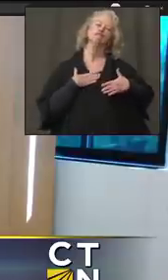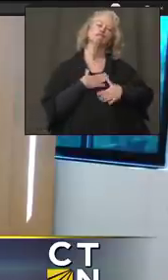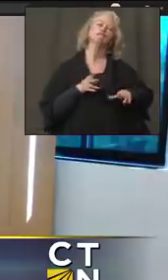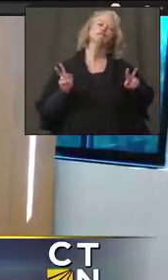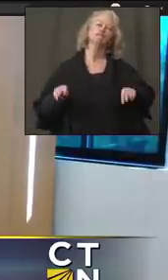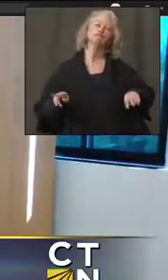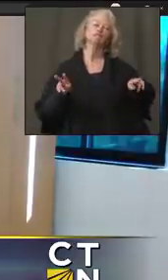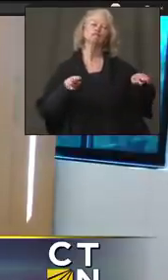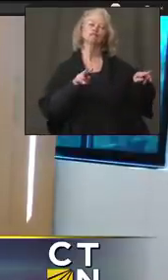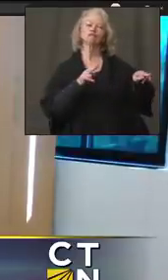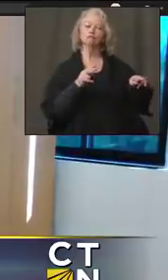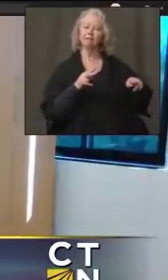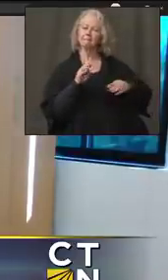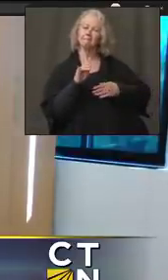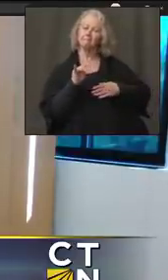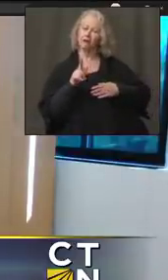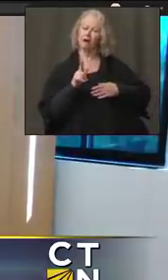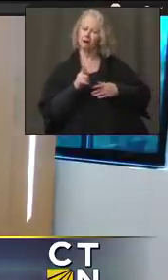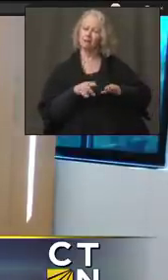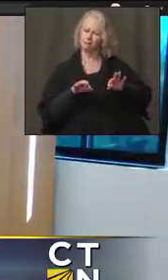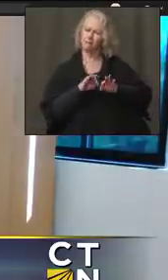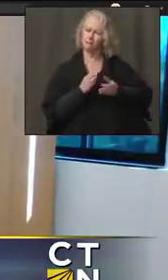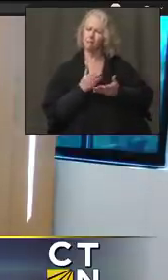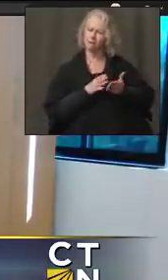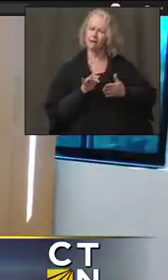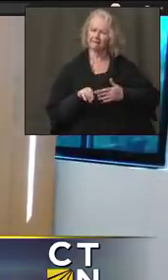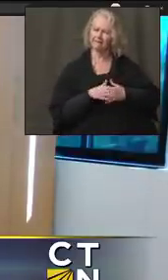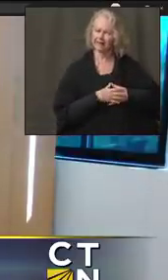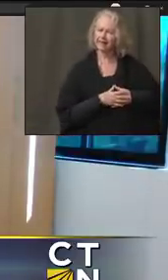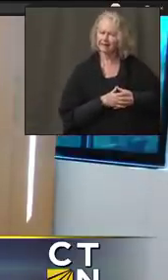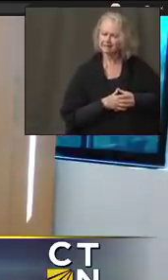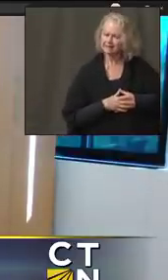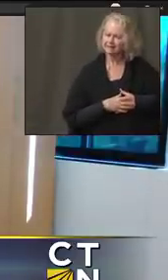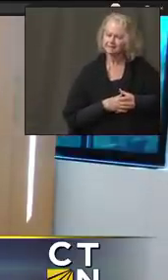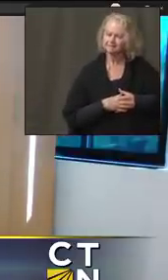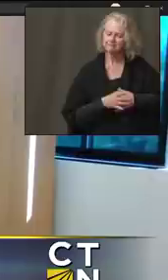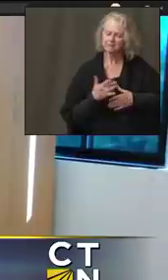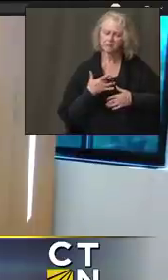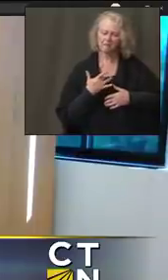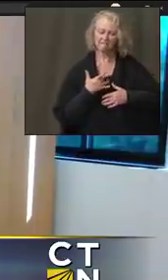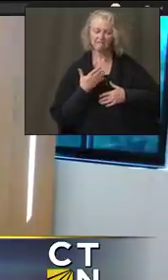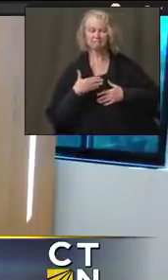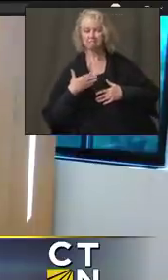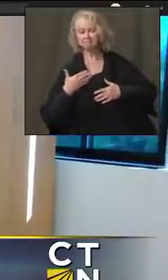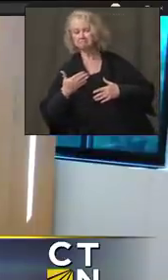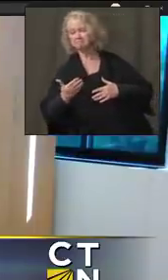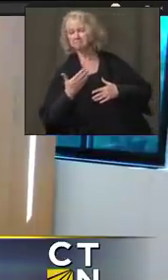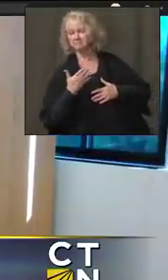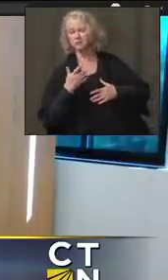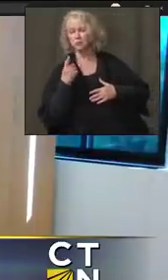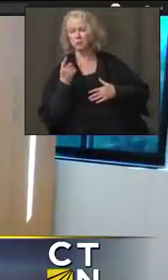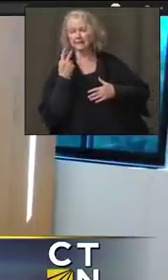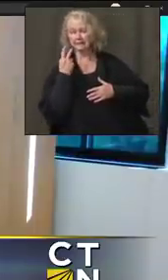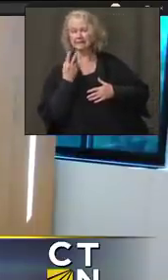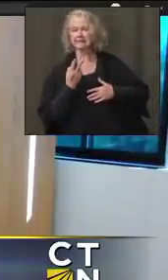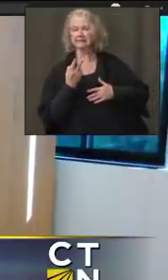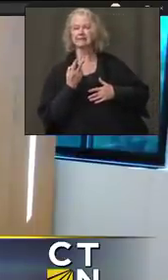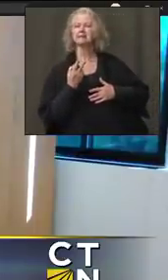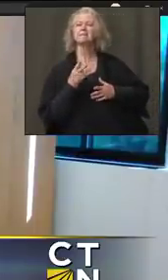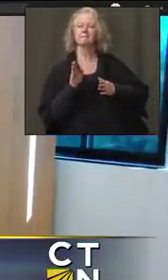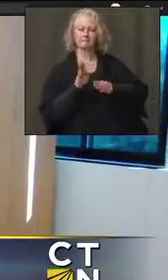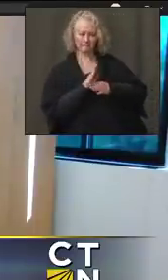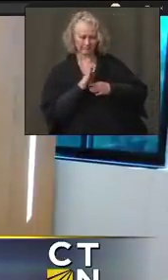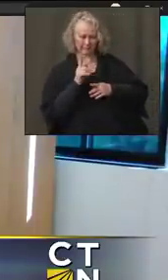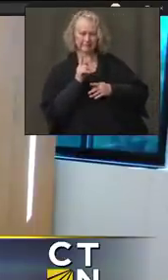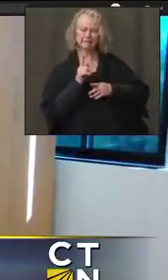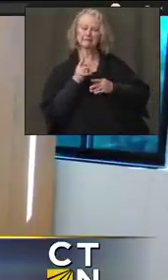along. And malls were an important part of that whole experience. So I think over the next few months and years, what you'll see is retail coming back, all